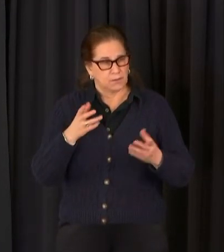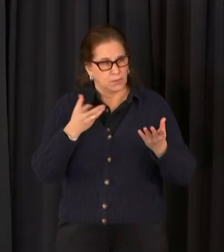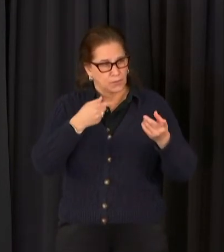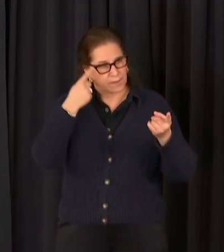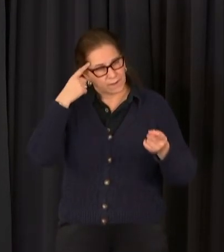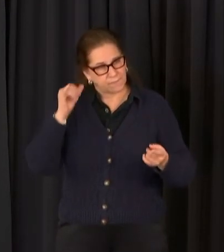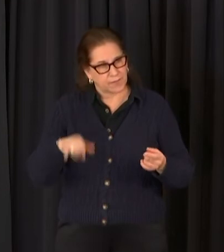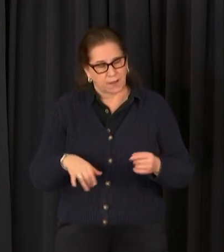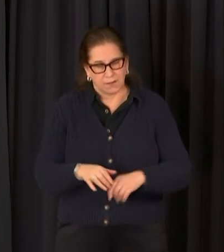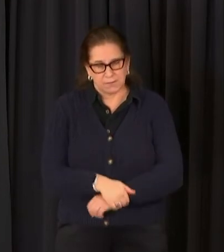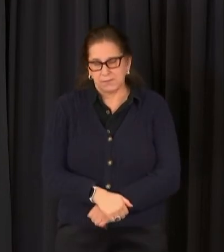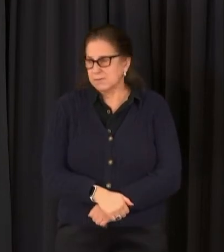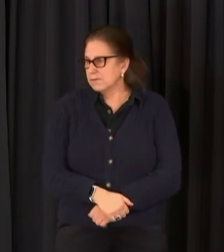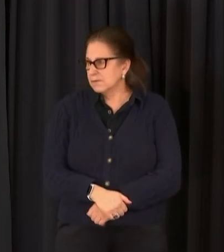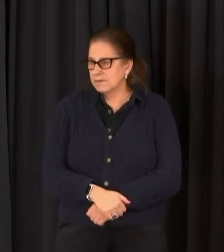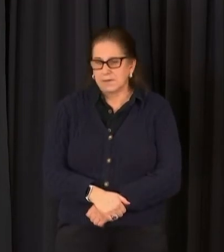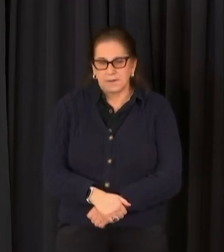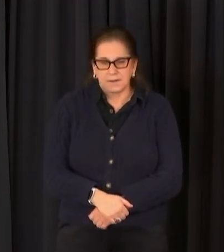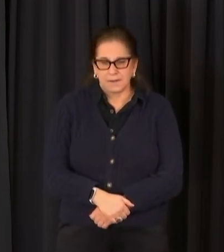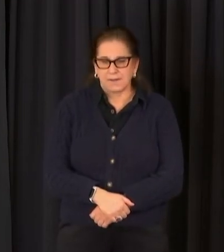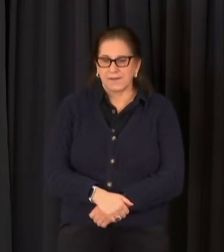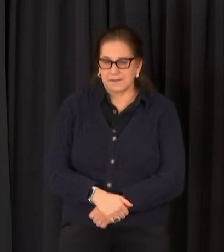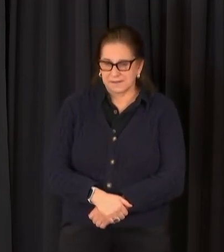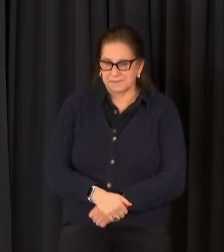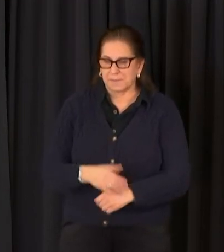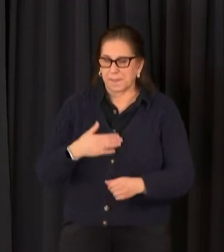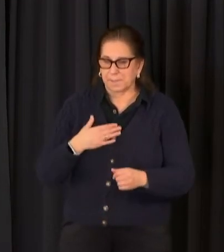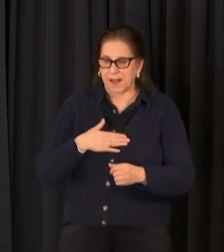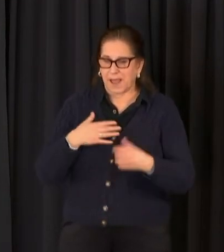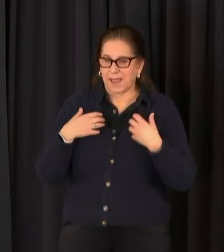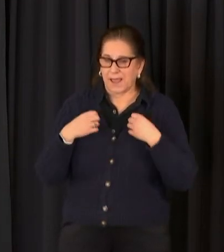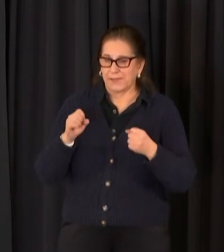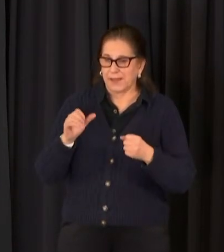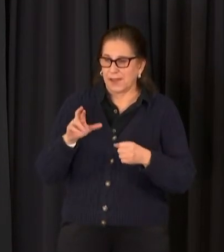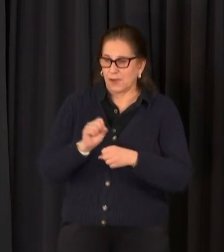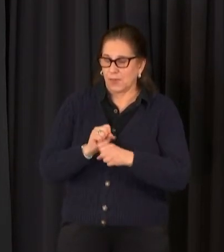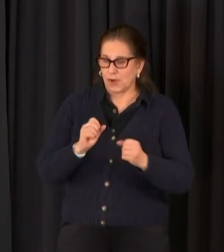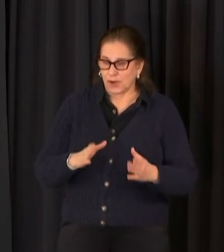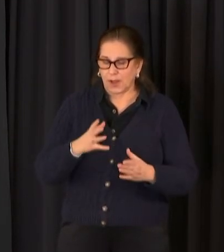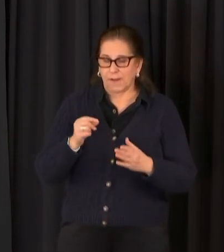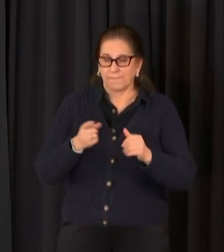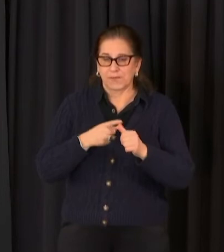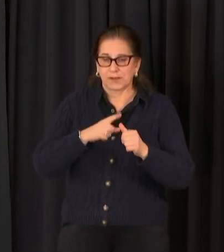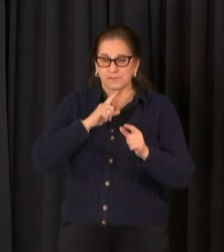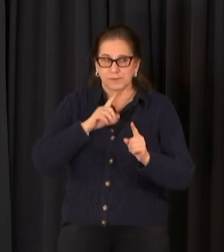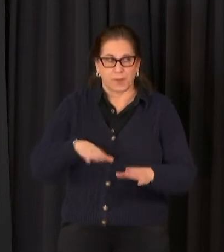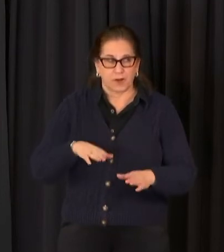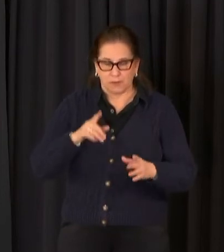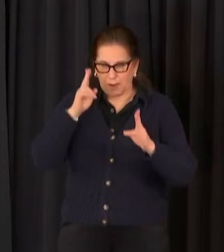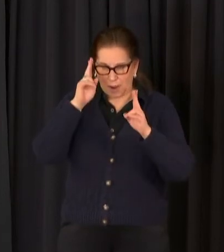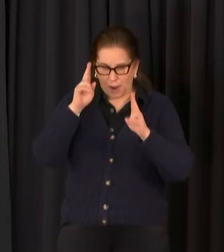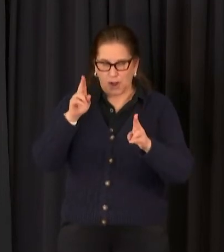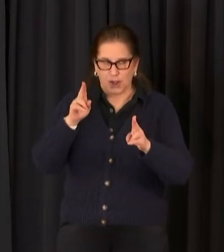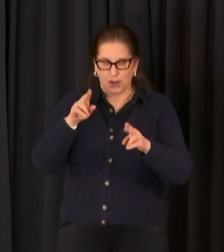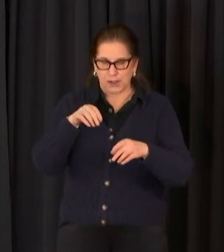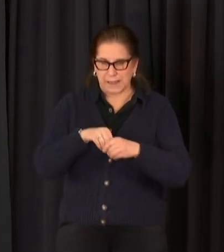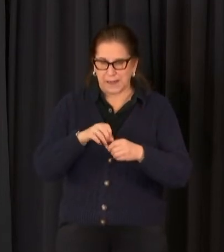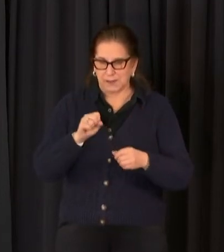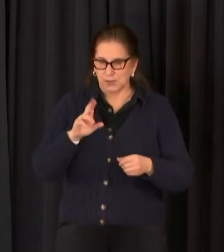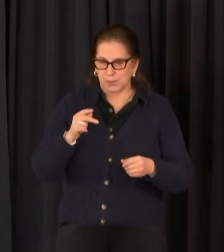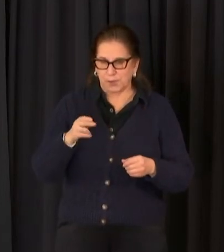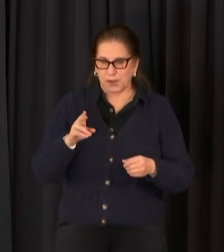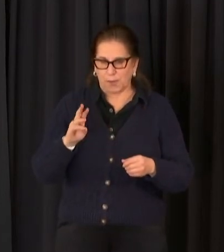Well, I think I'm glad that healthcare workers and first responders were honored, and